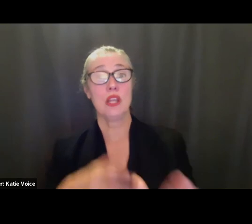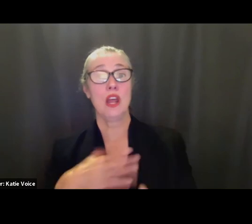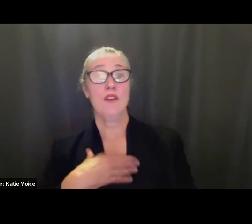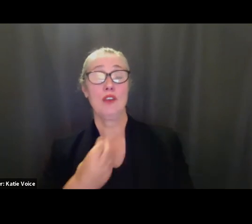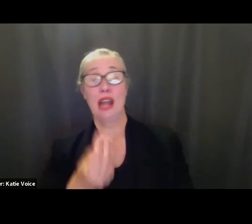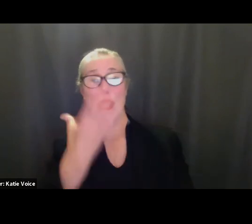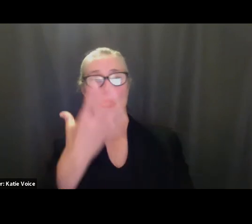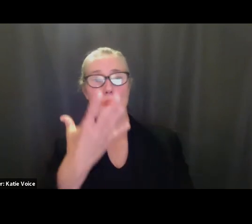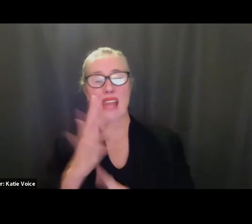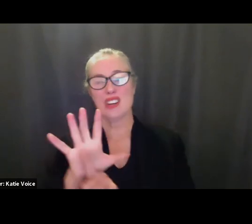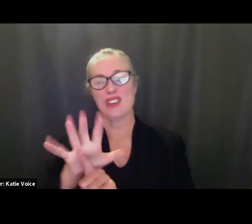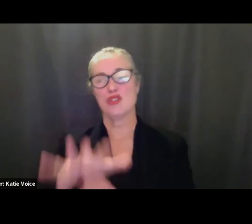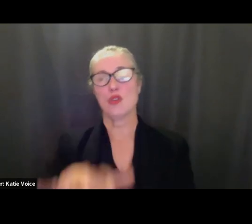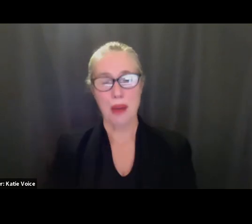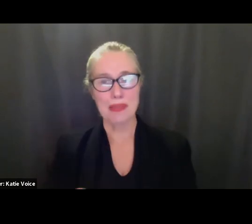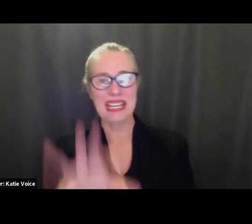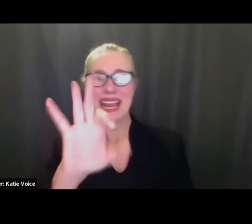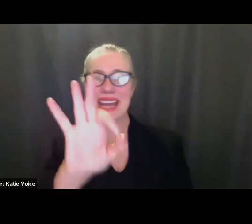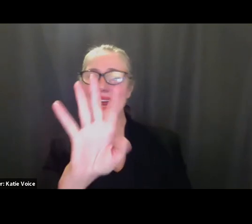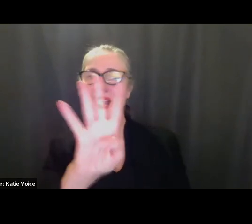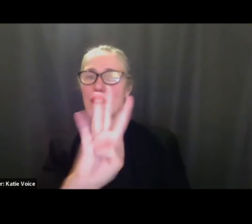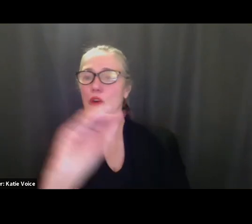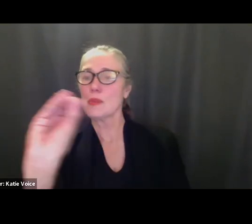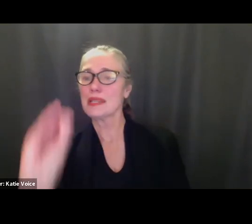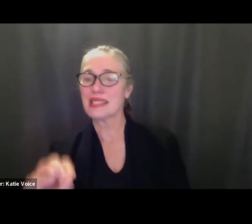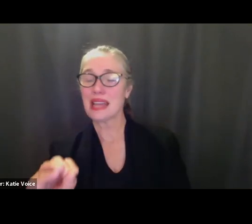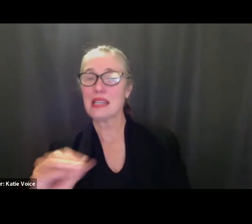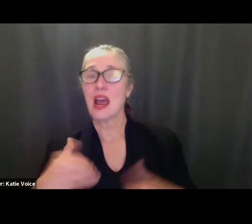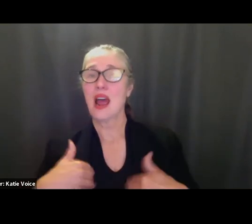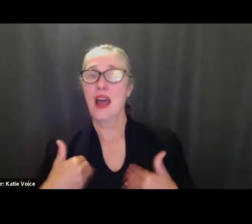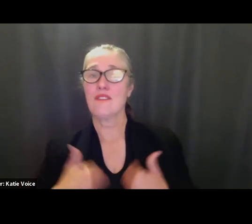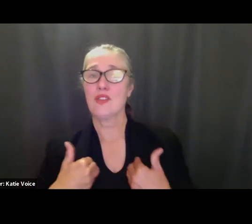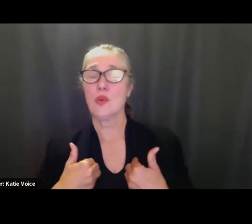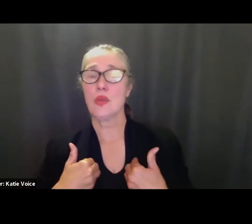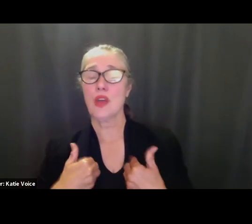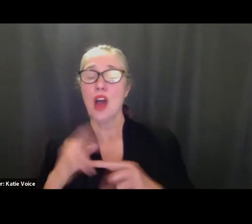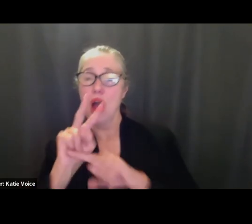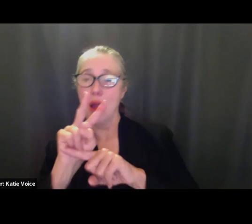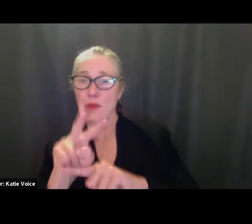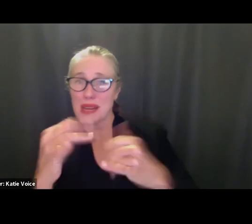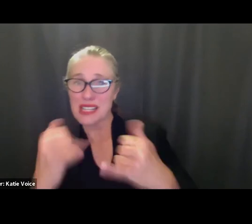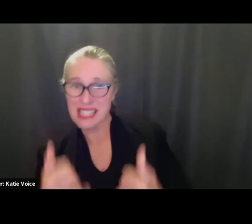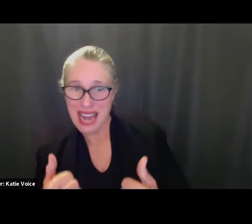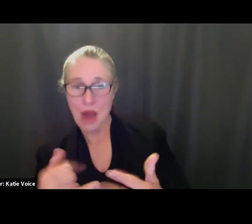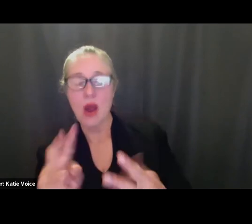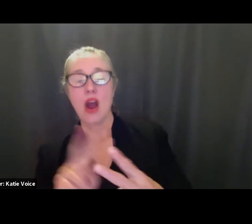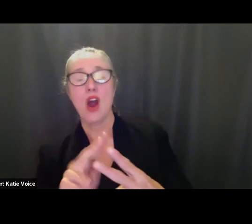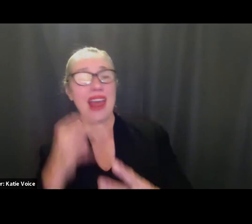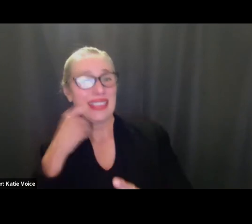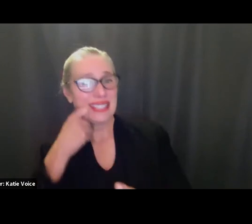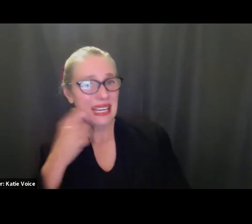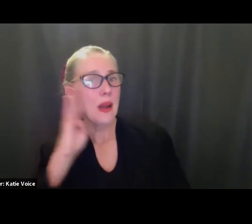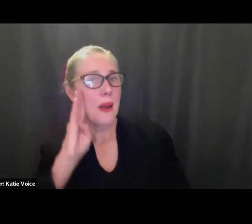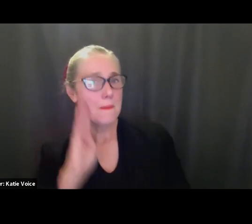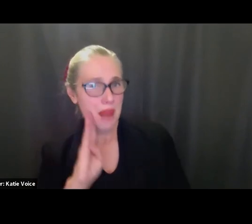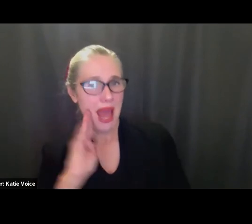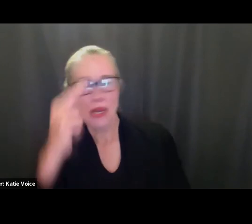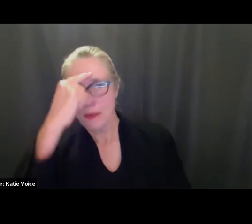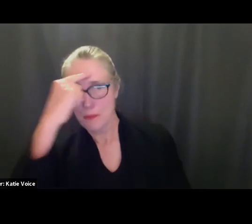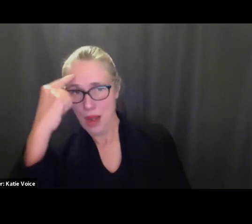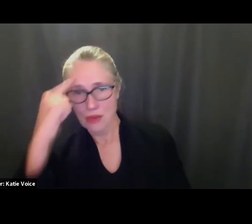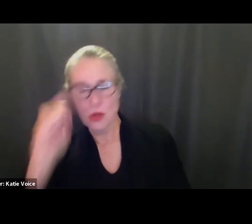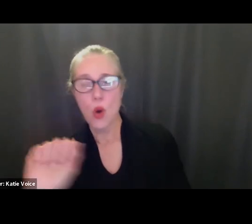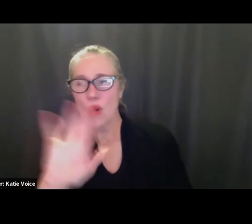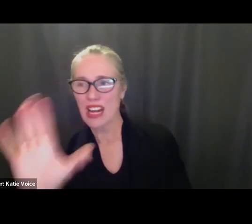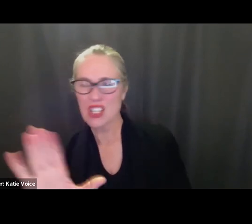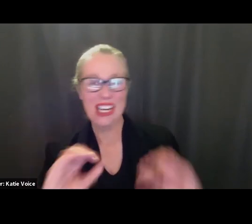94 of youth on probation currently are black brown or asian and there are zero white youth in our entire county